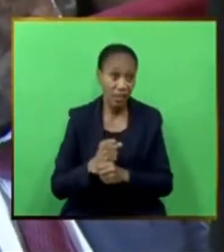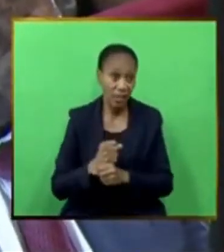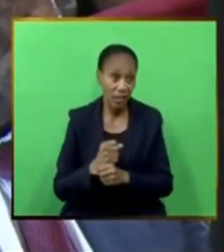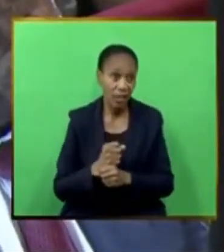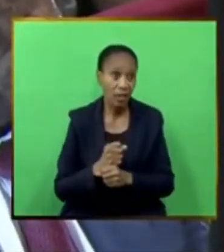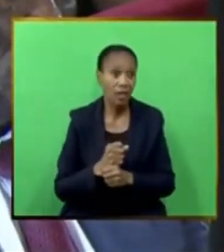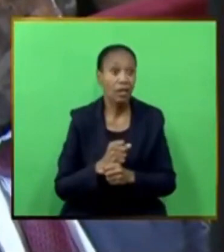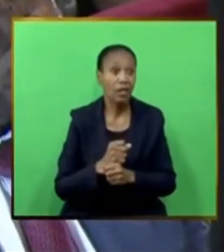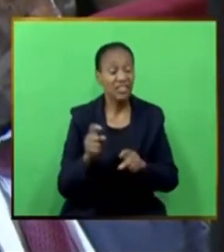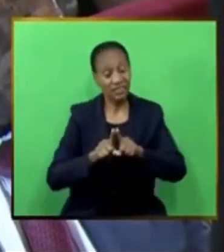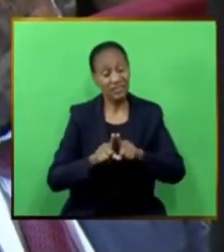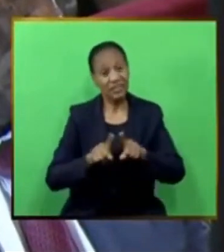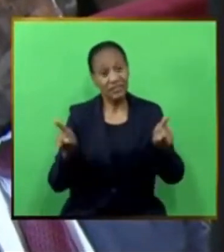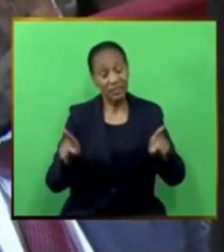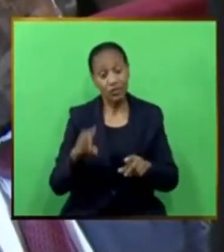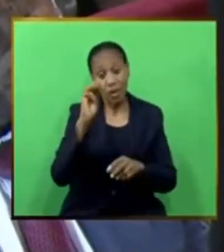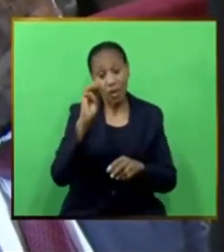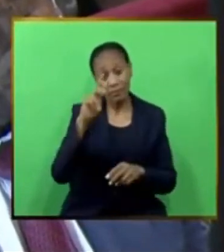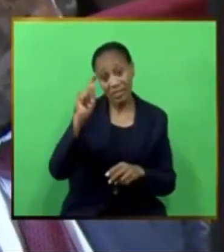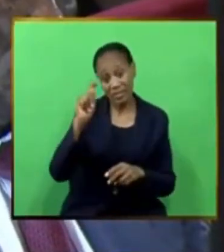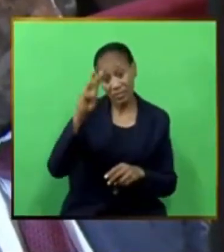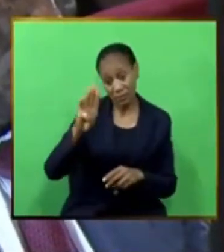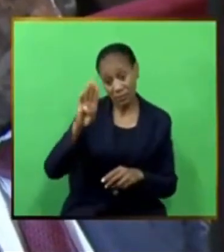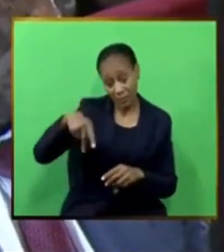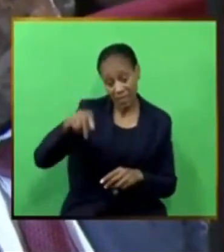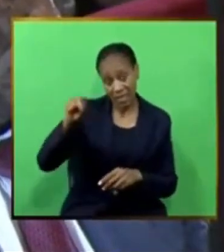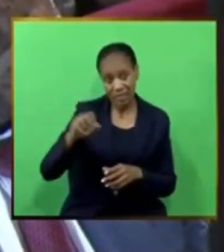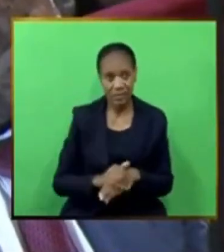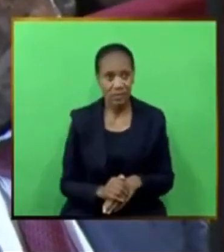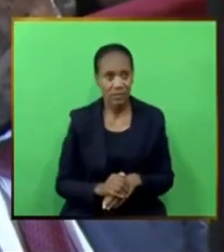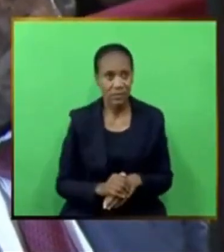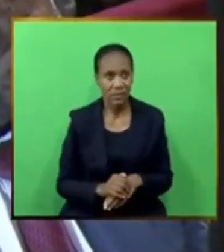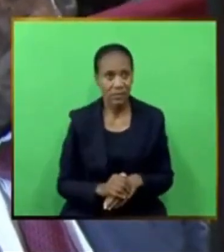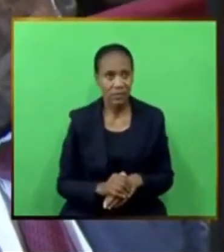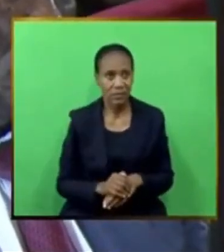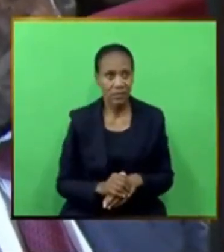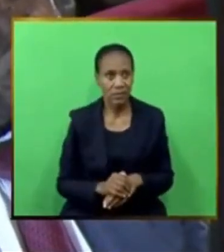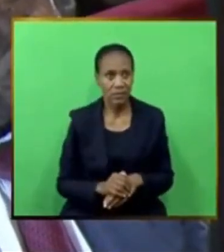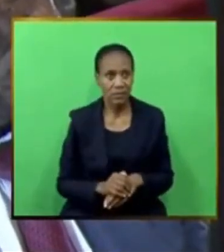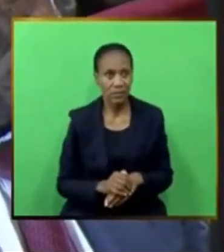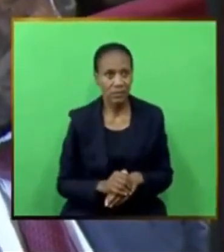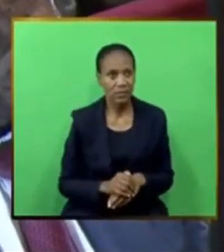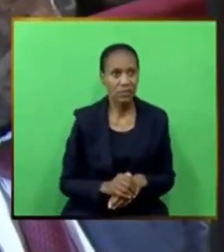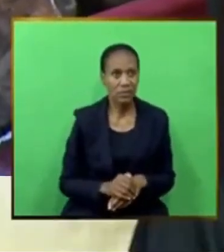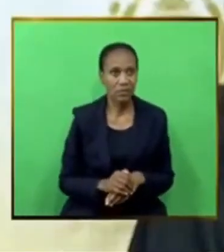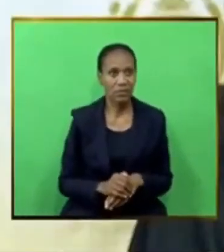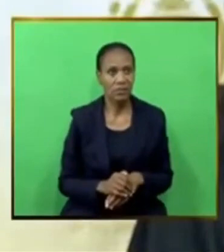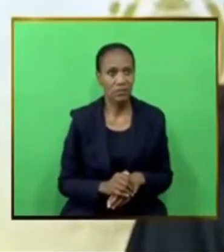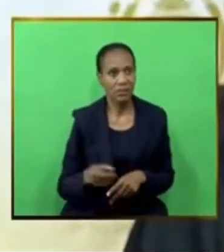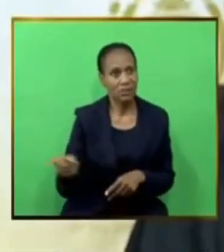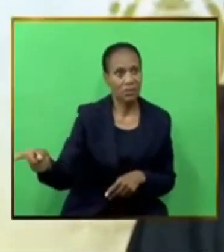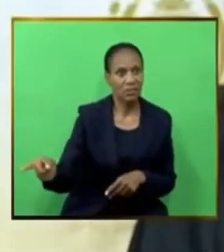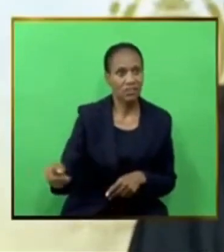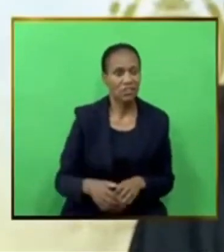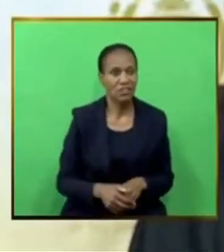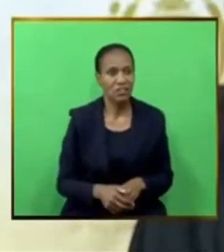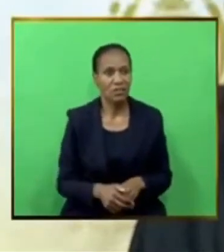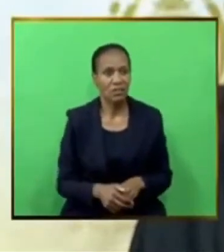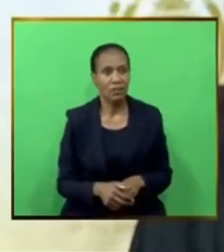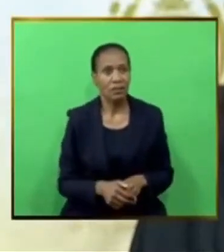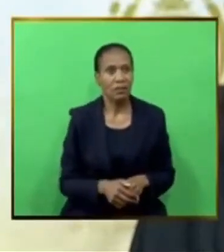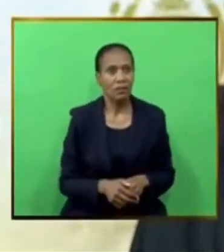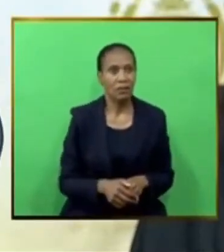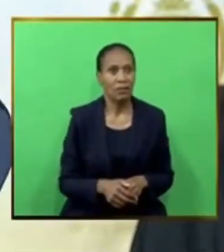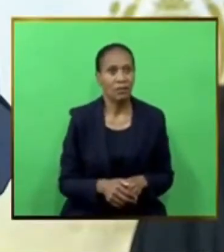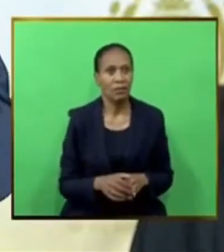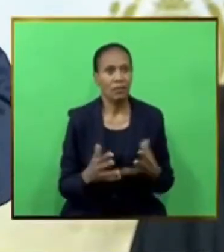the medium-term budget policy statement. And we have taken the decision to introduce a reform of the gold and